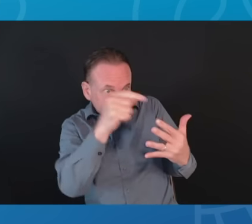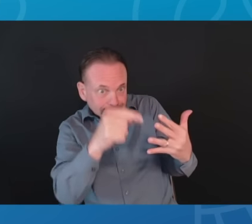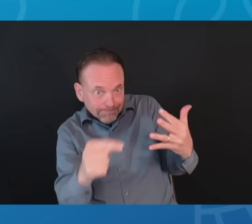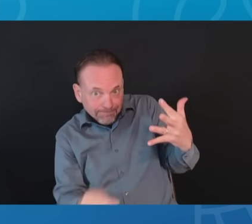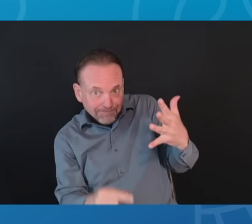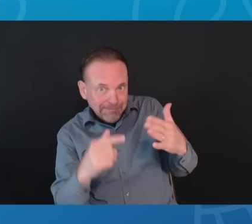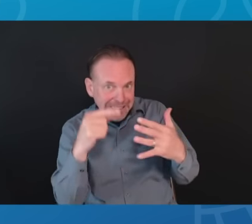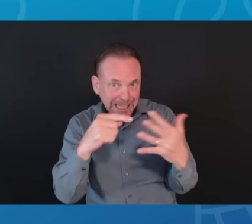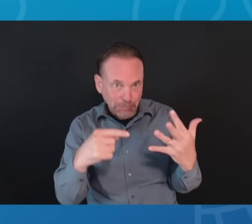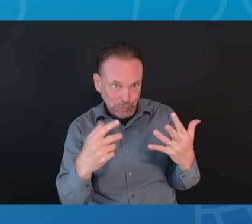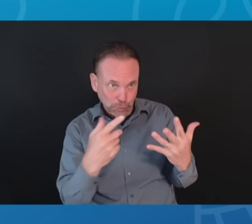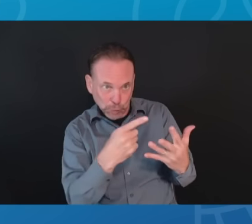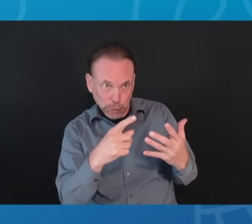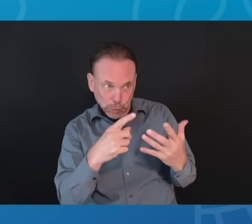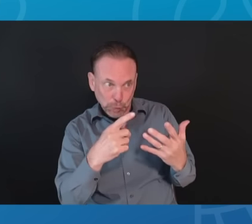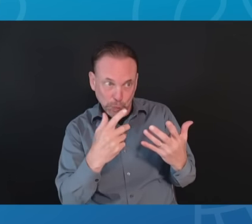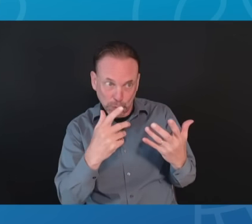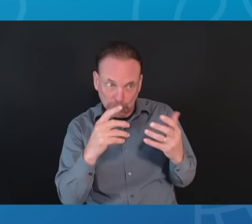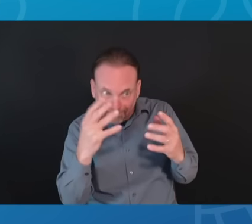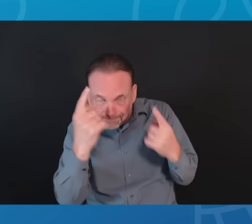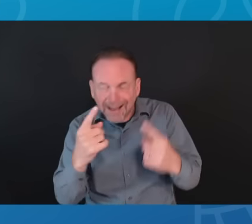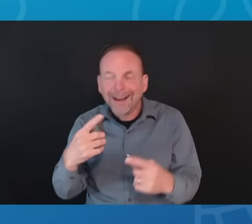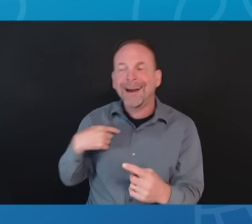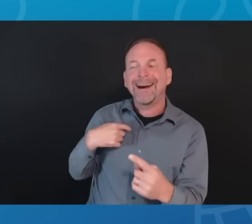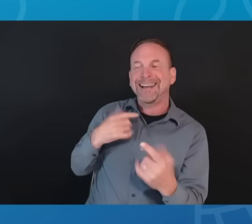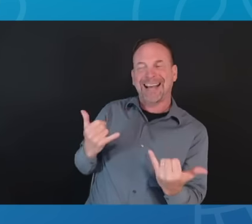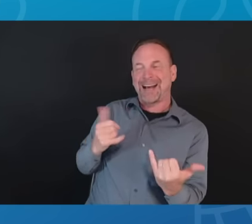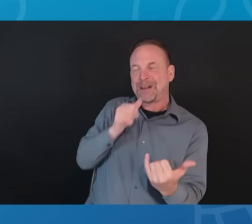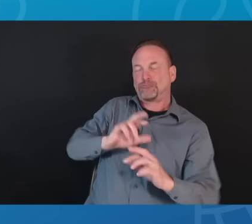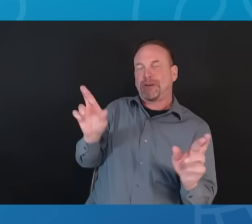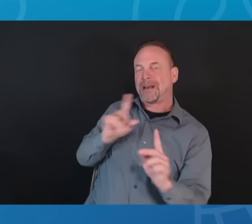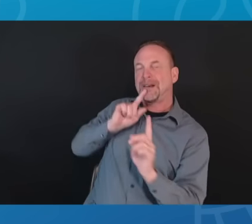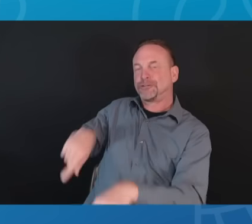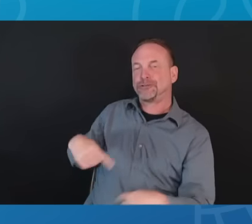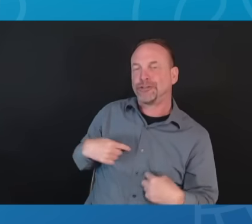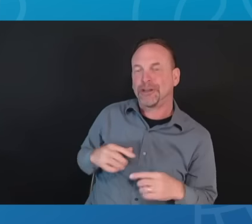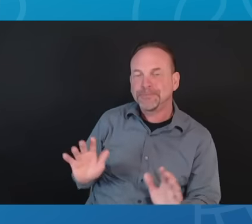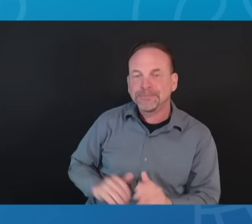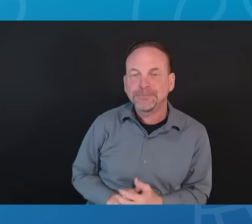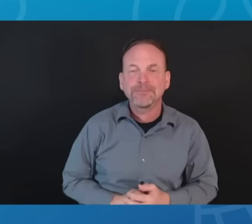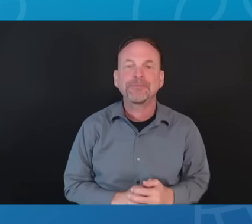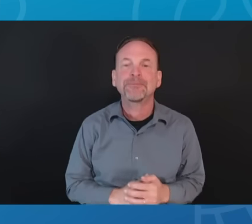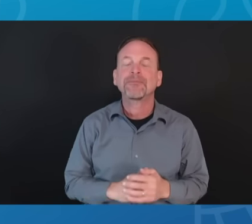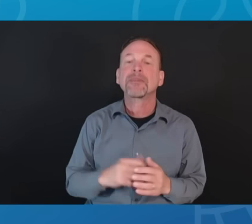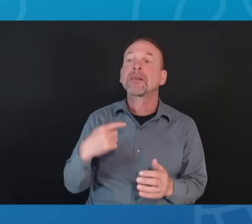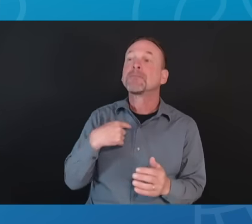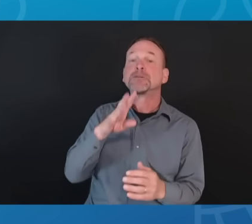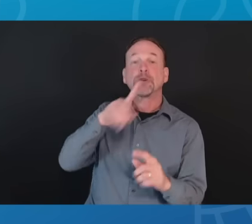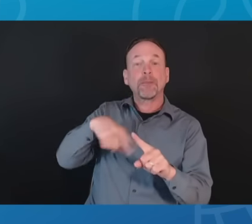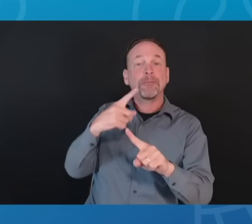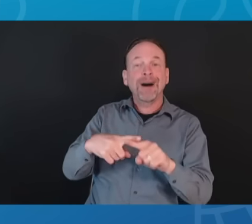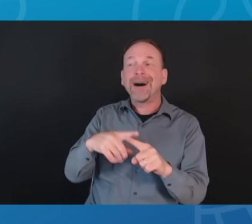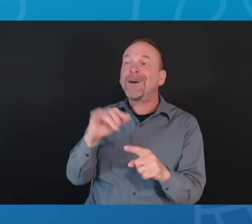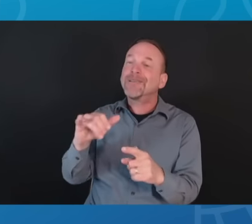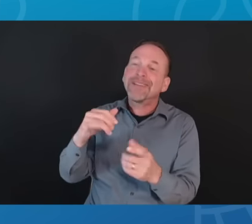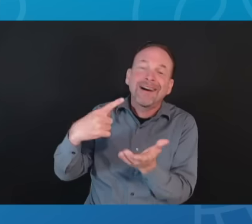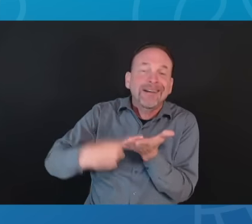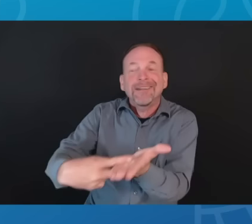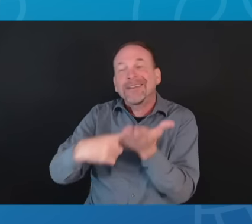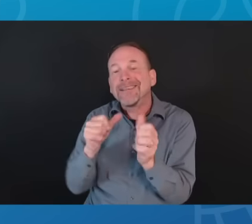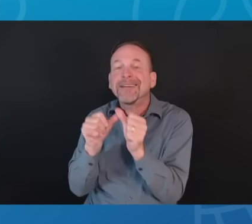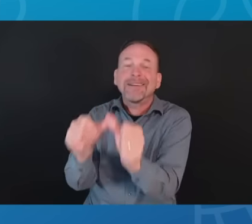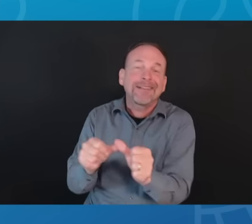but when I referred to ongoing diplomatic conversations in response to Hibba's question, that conversation